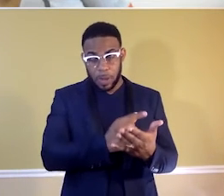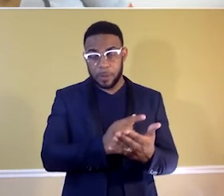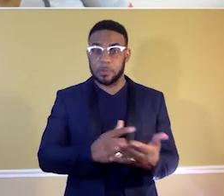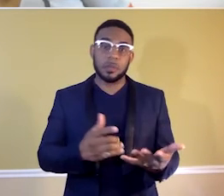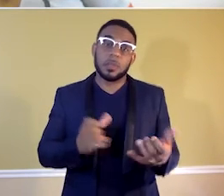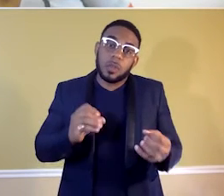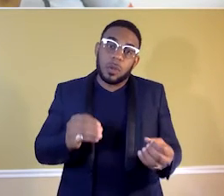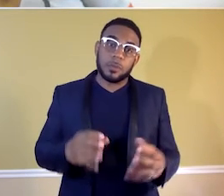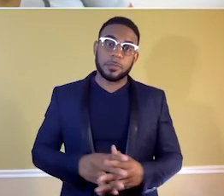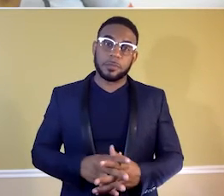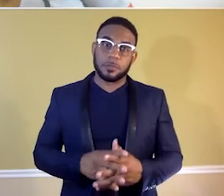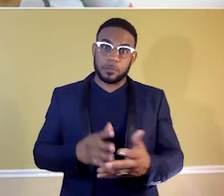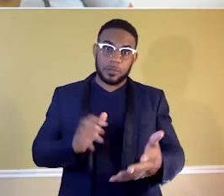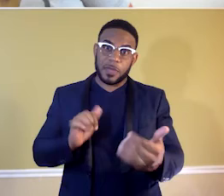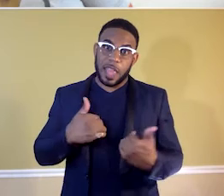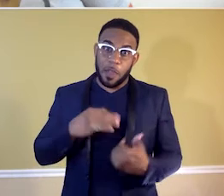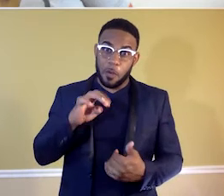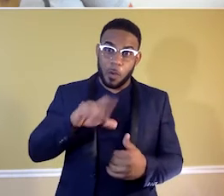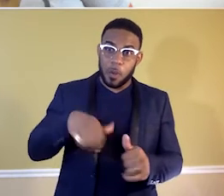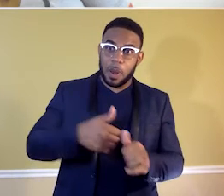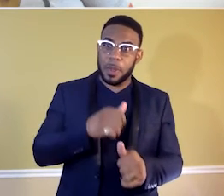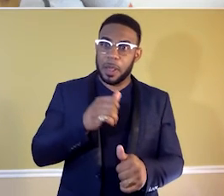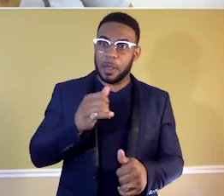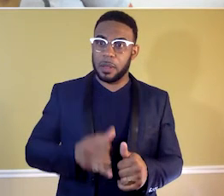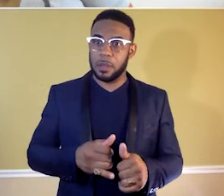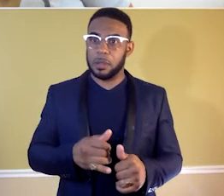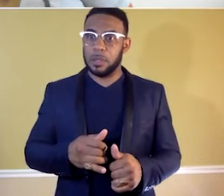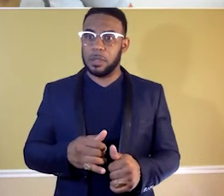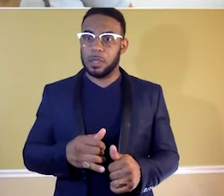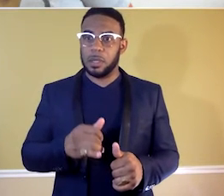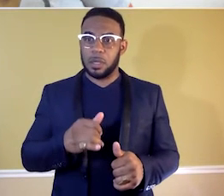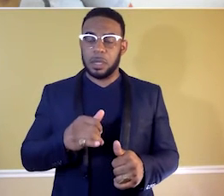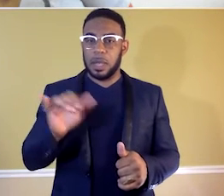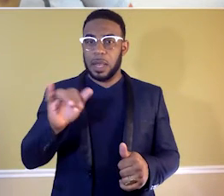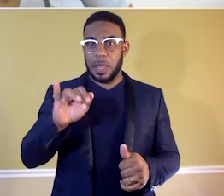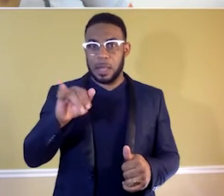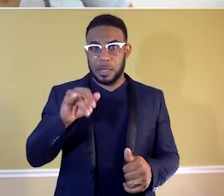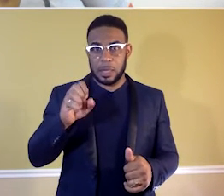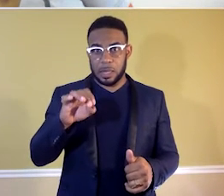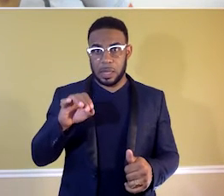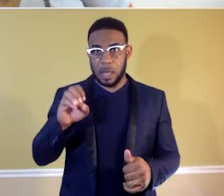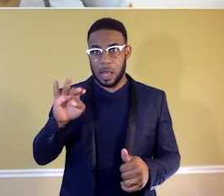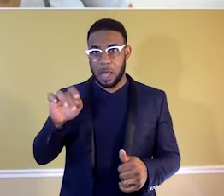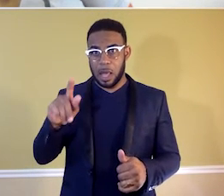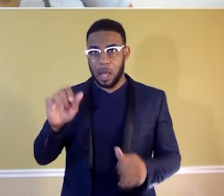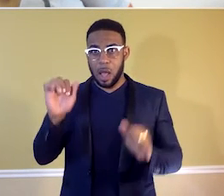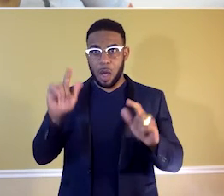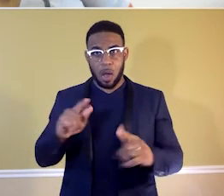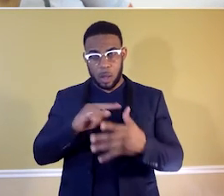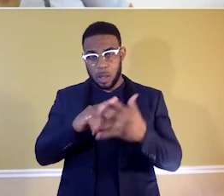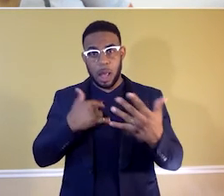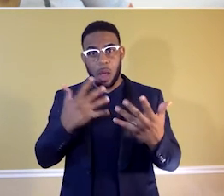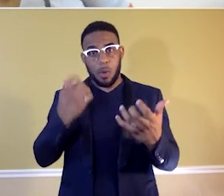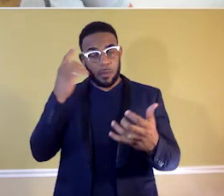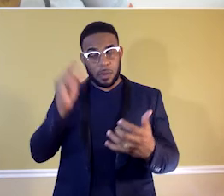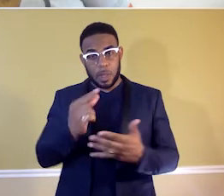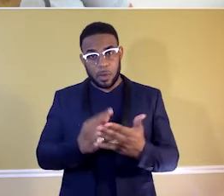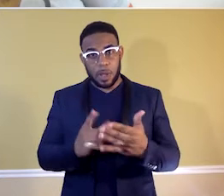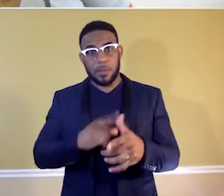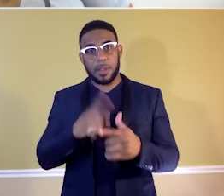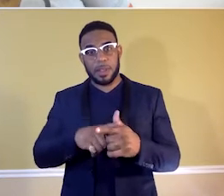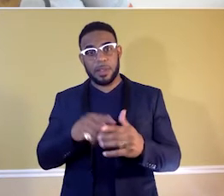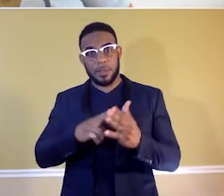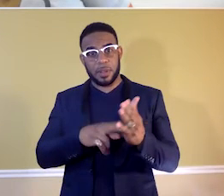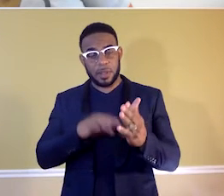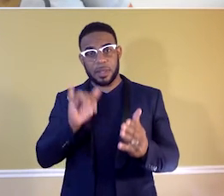So basically, I have code in the back end that's reading like a JSON object with all the attributes I want for that graph, and then rendering